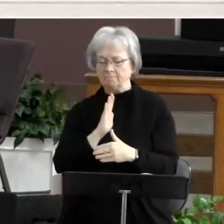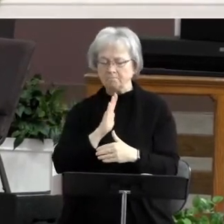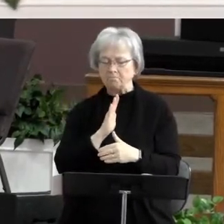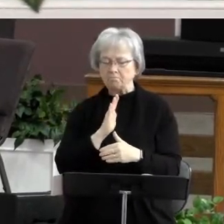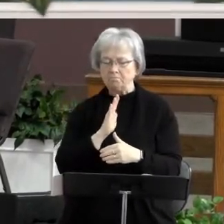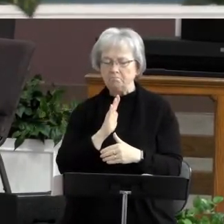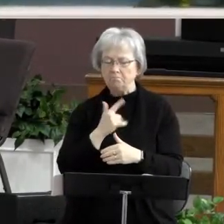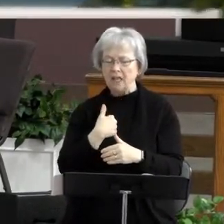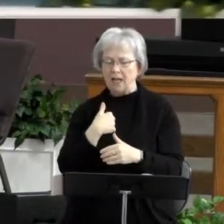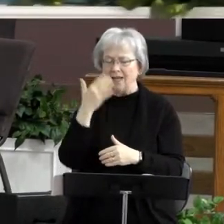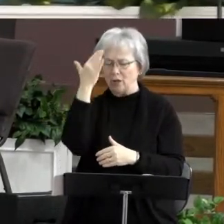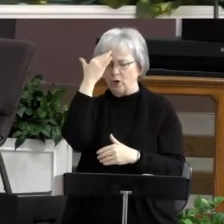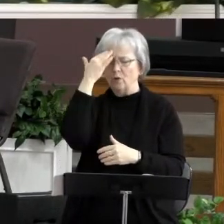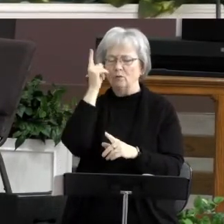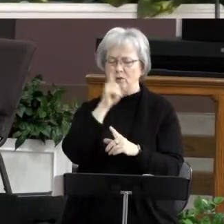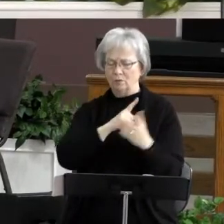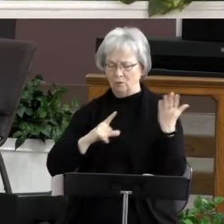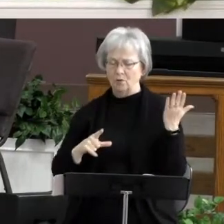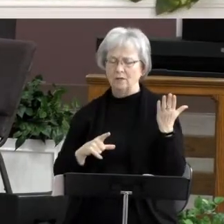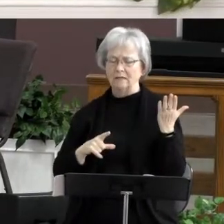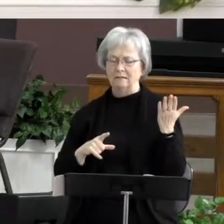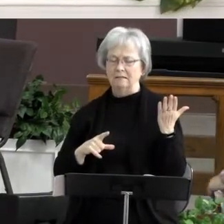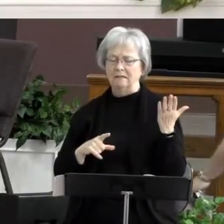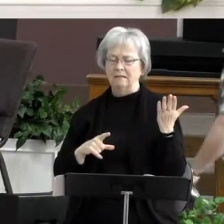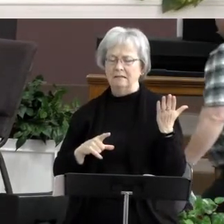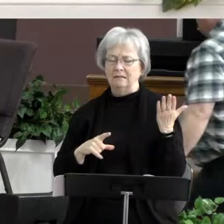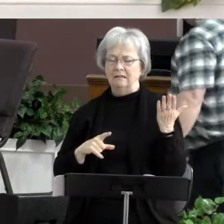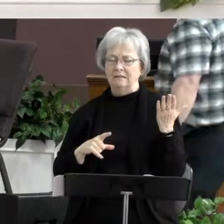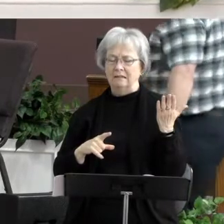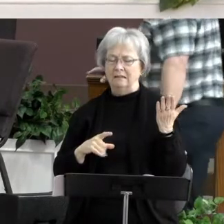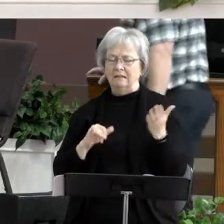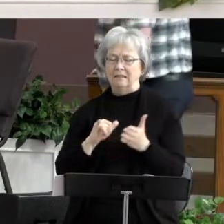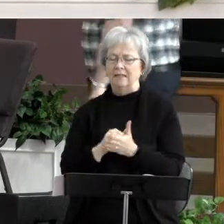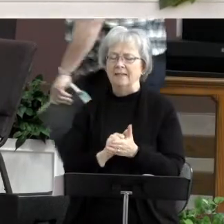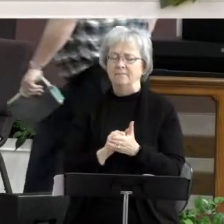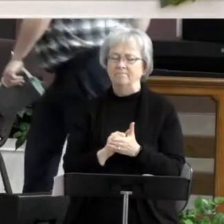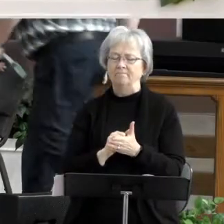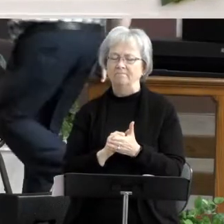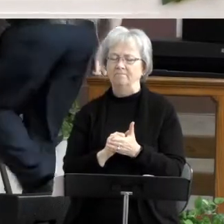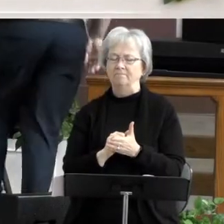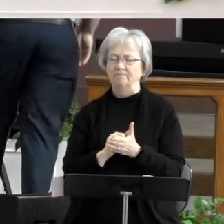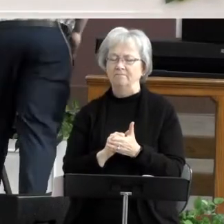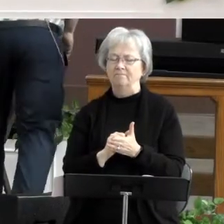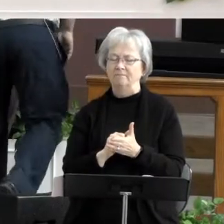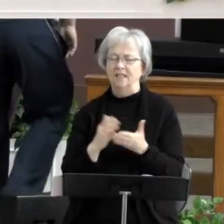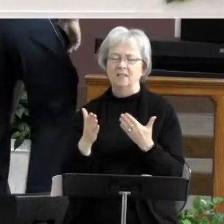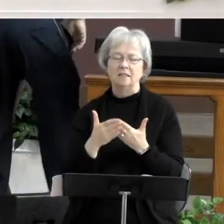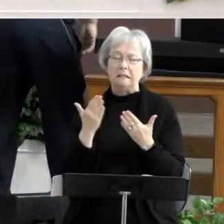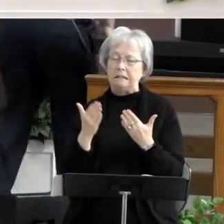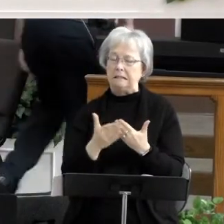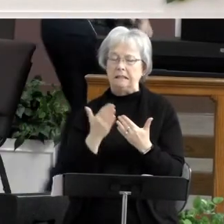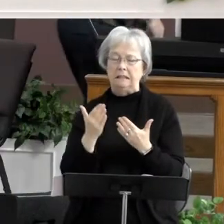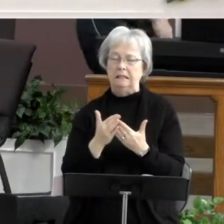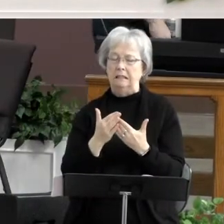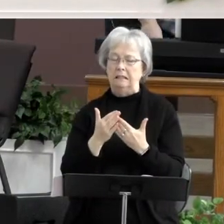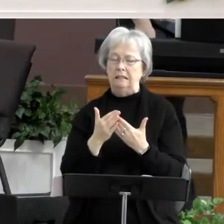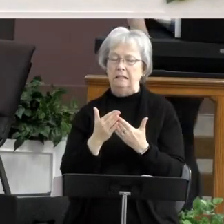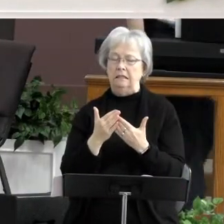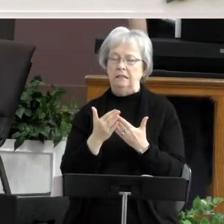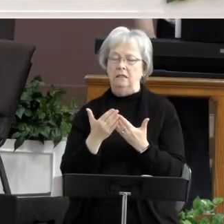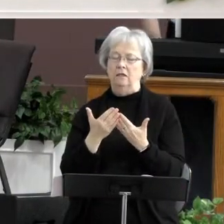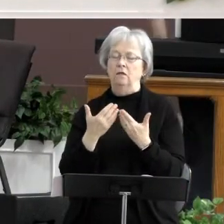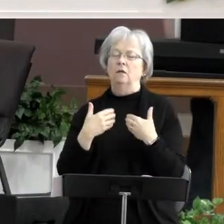I know, Lord, that it's easy for us to succumb to worry and